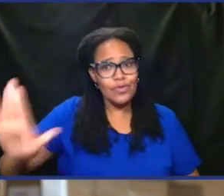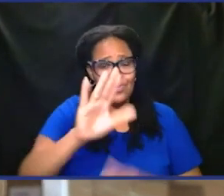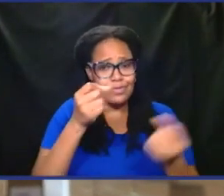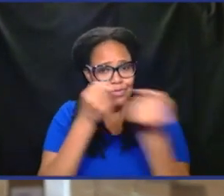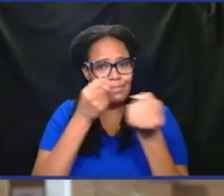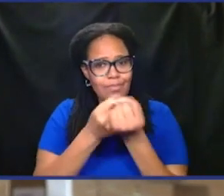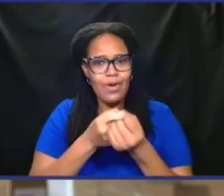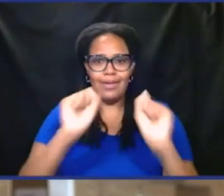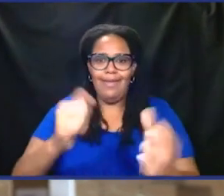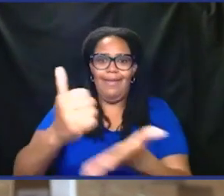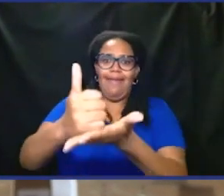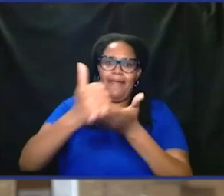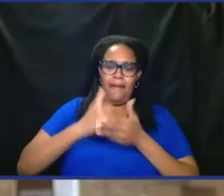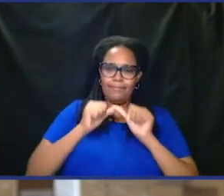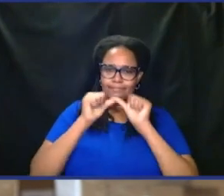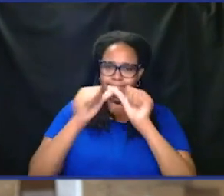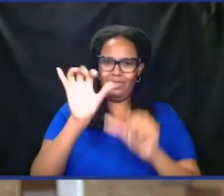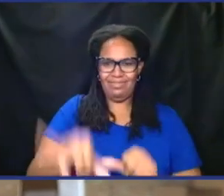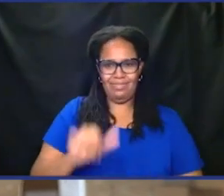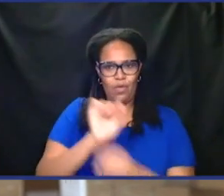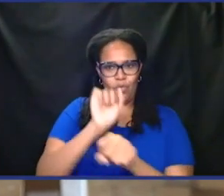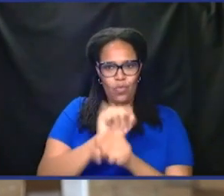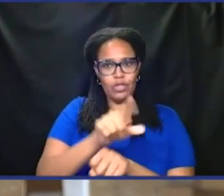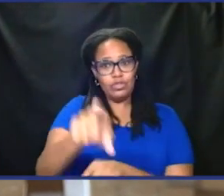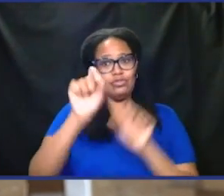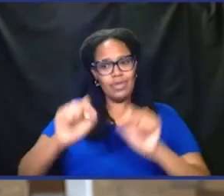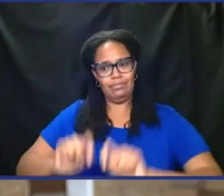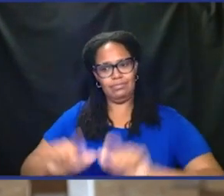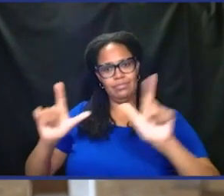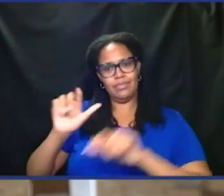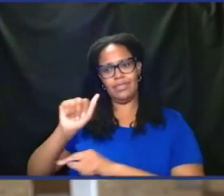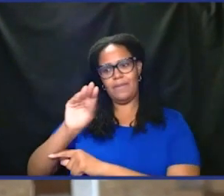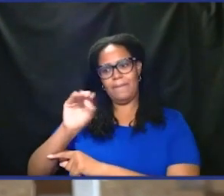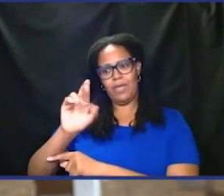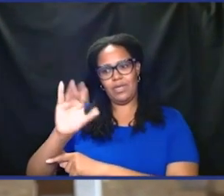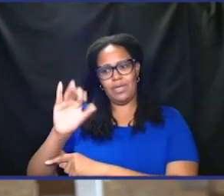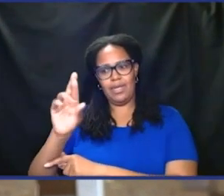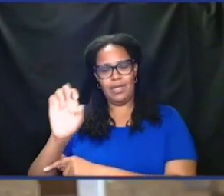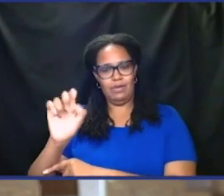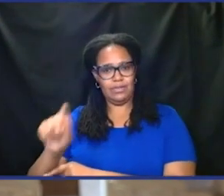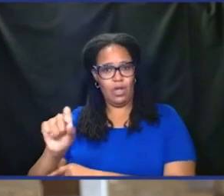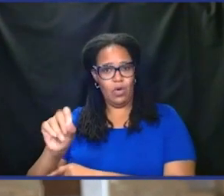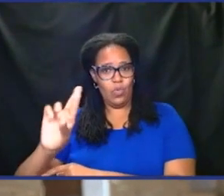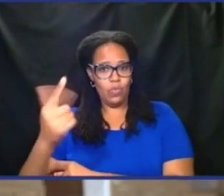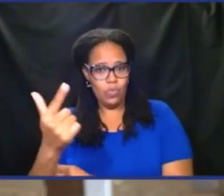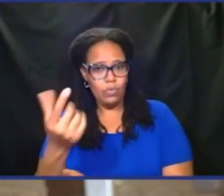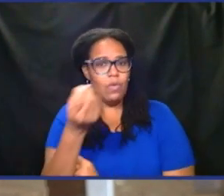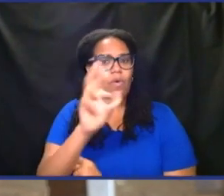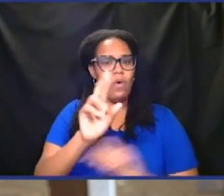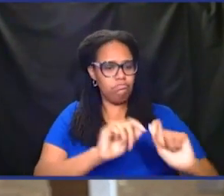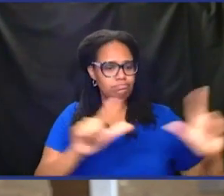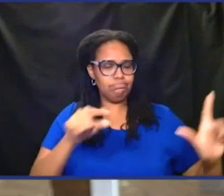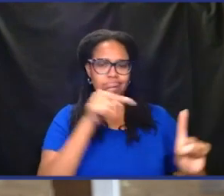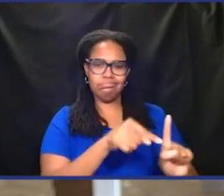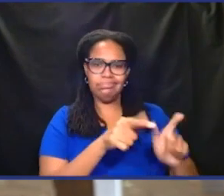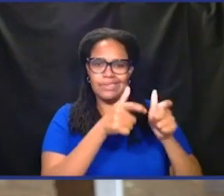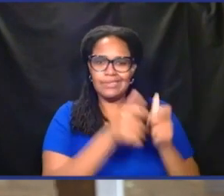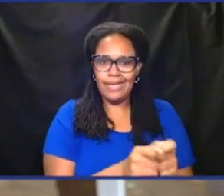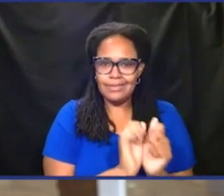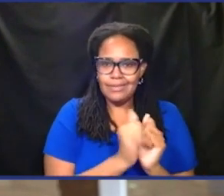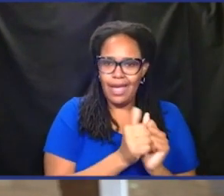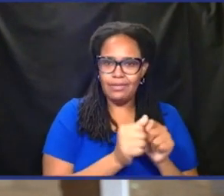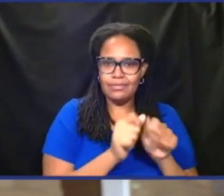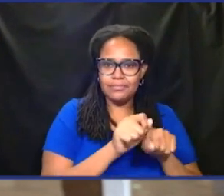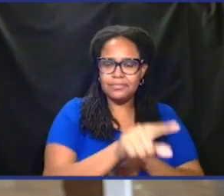your screen to text your pledge right now. Americares' efficiency will make your donation go far. More than 98%